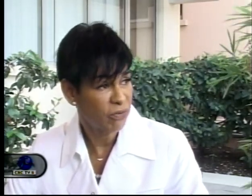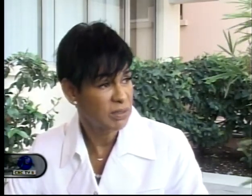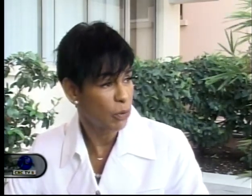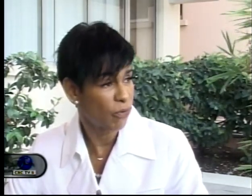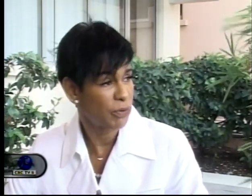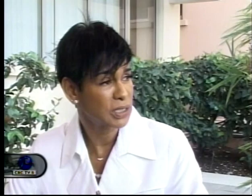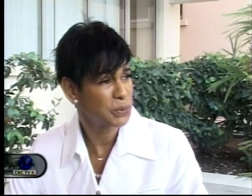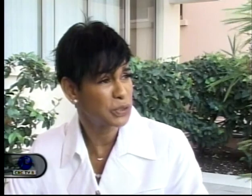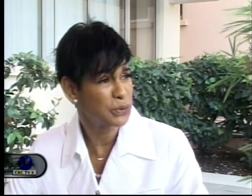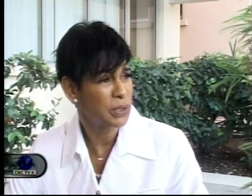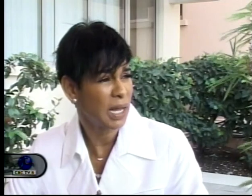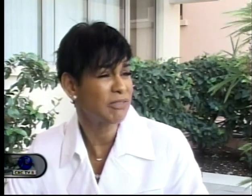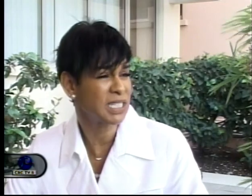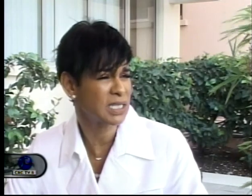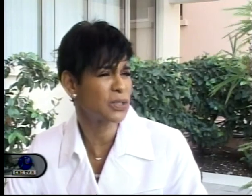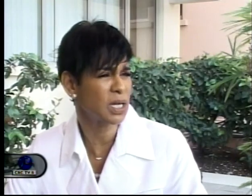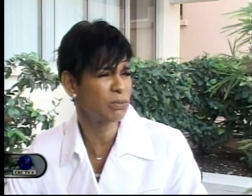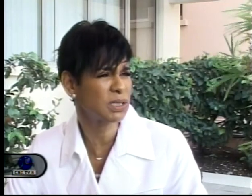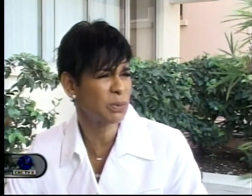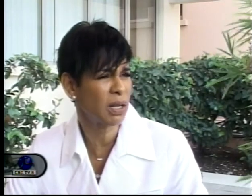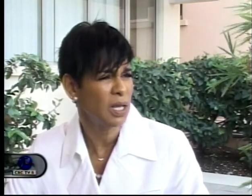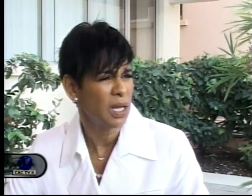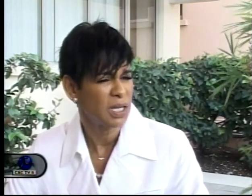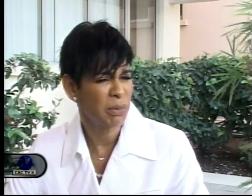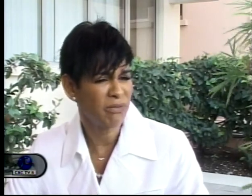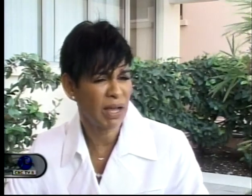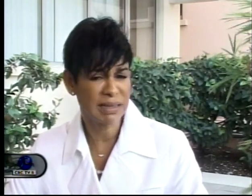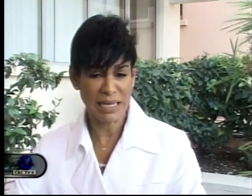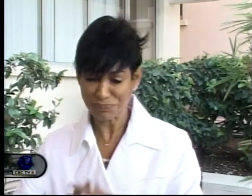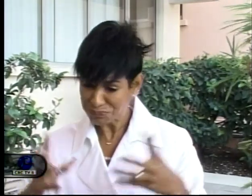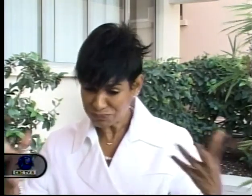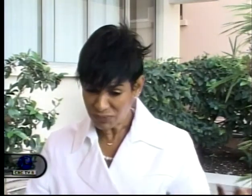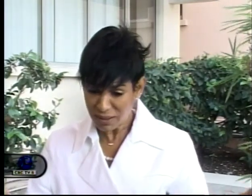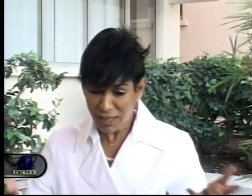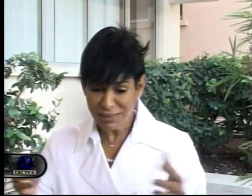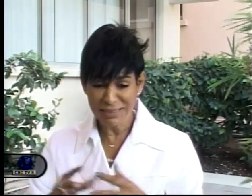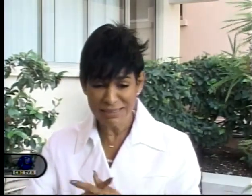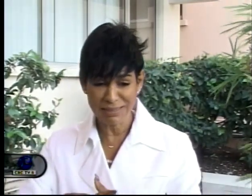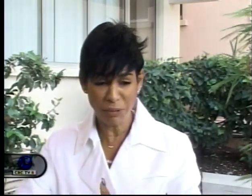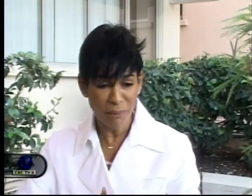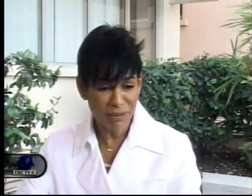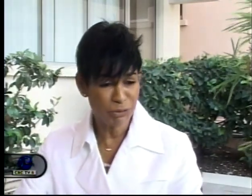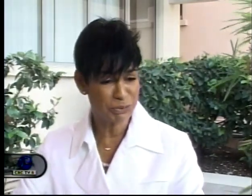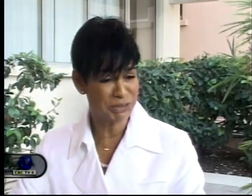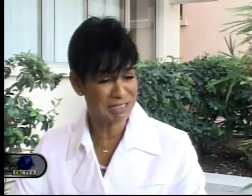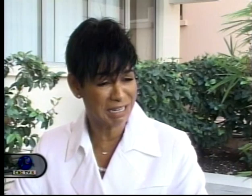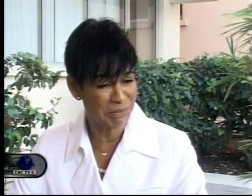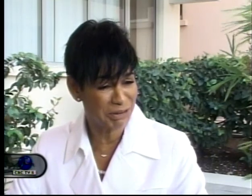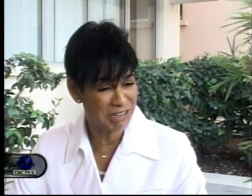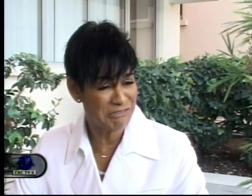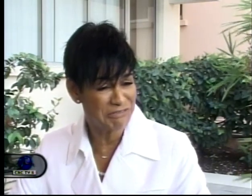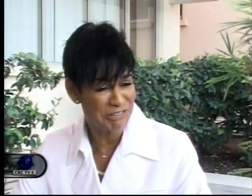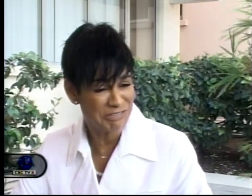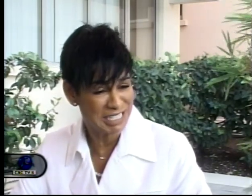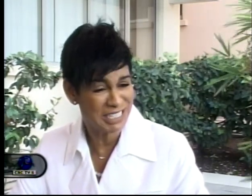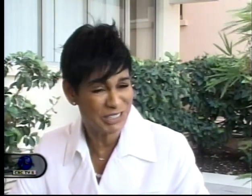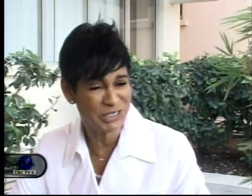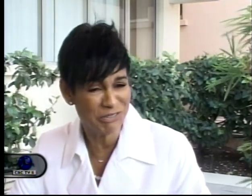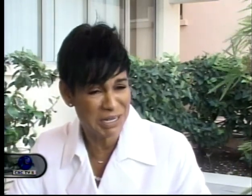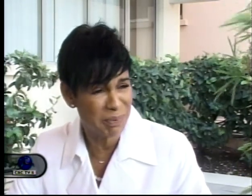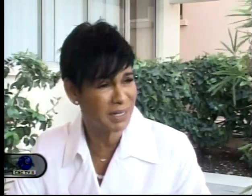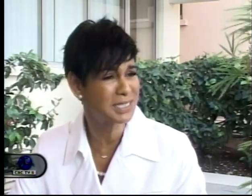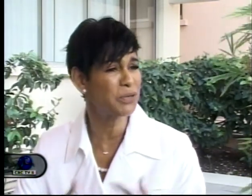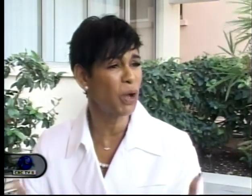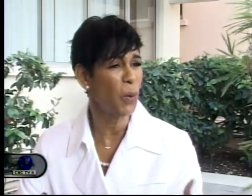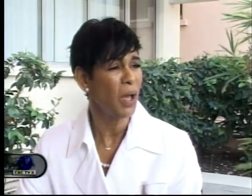competitive offerings. We do have taken into account as well the mere fact that, yes, it's Barbados. We're celebrating 50 years